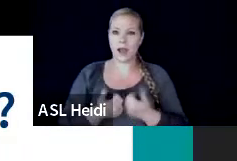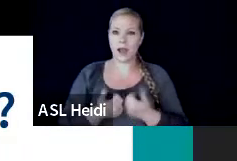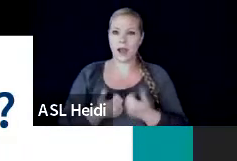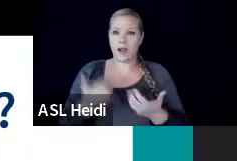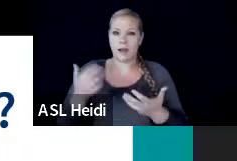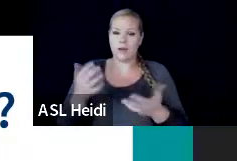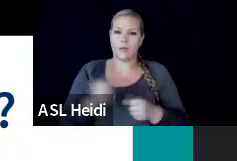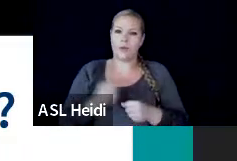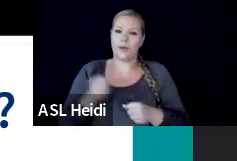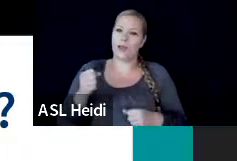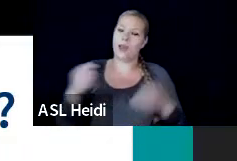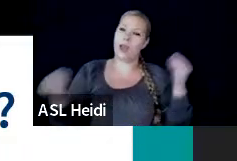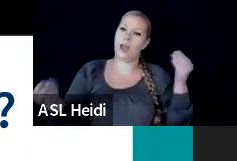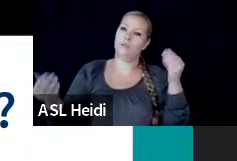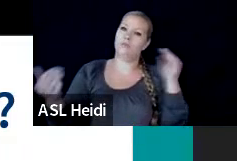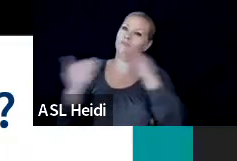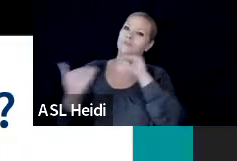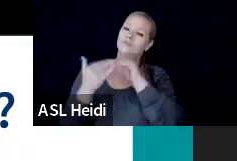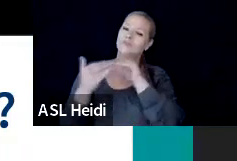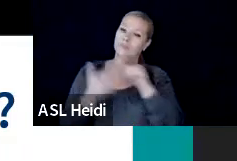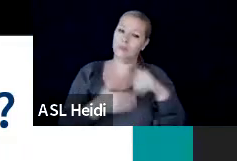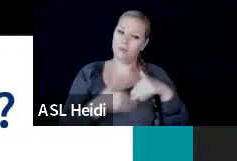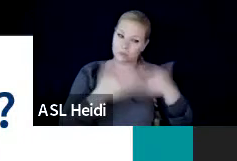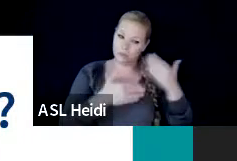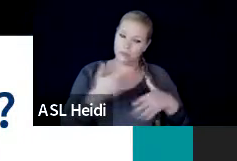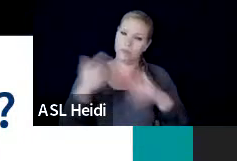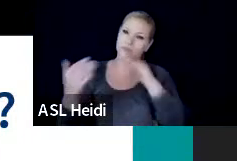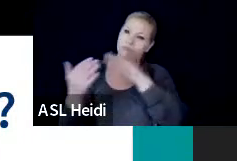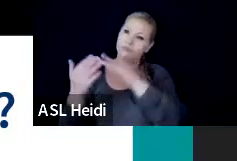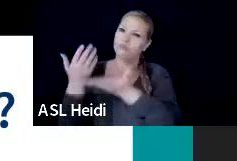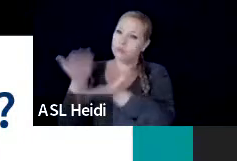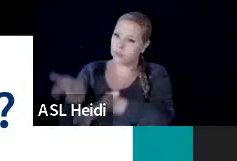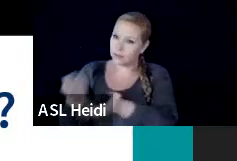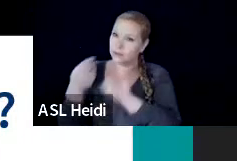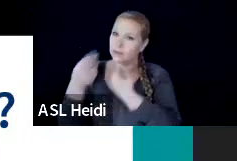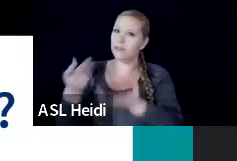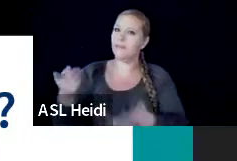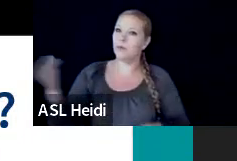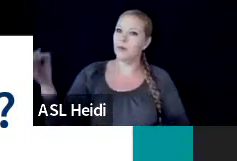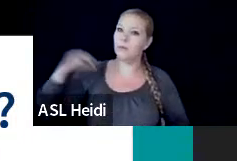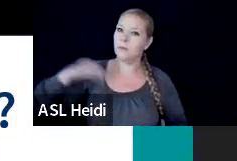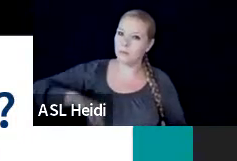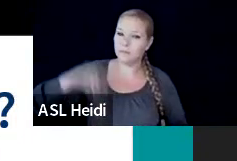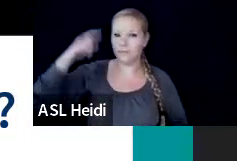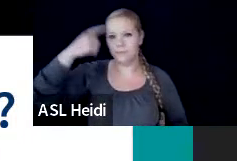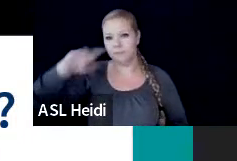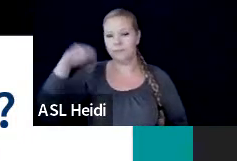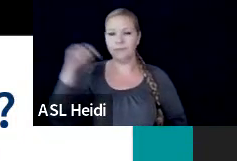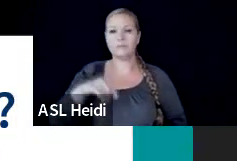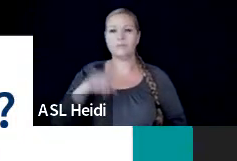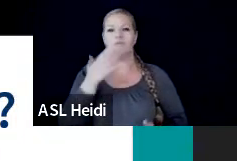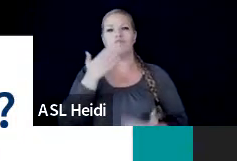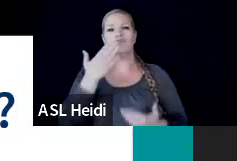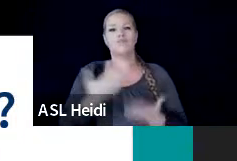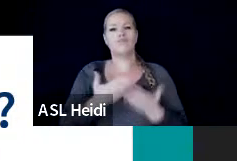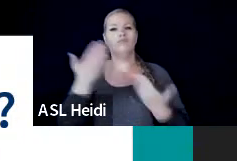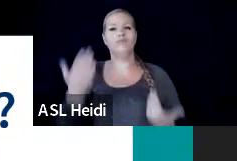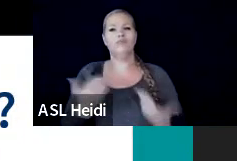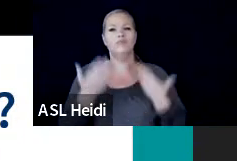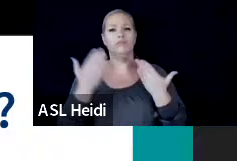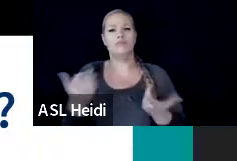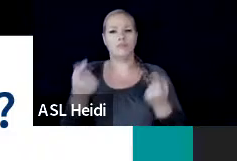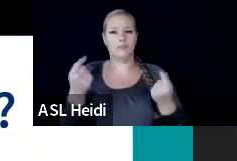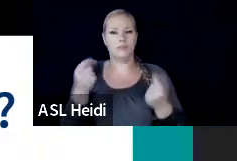of the project is. They're really becoming a best practice for projects like this, and they take